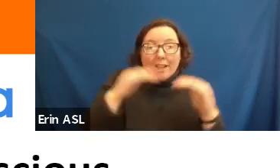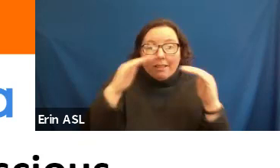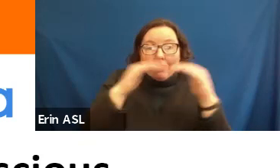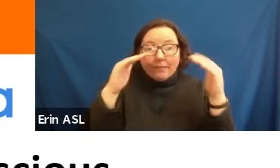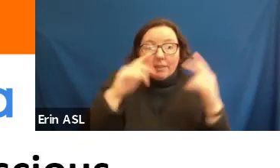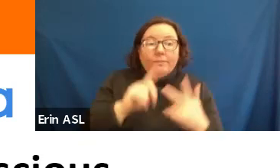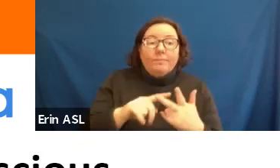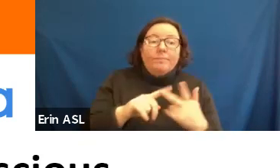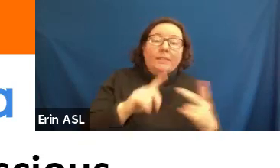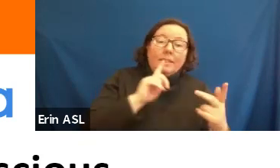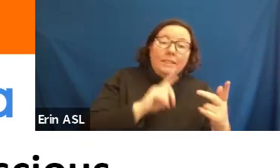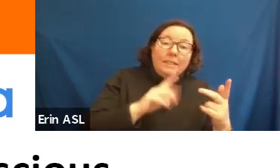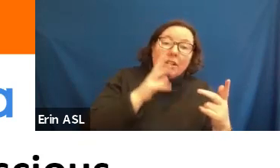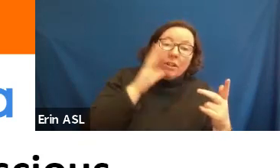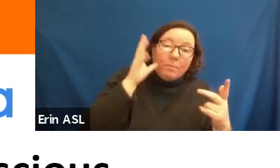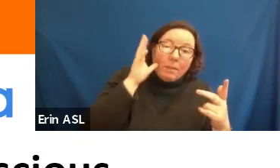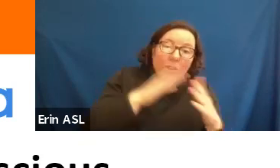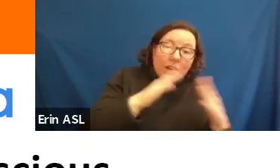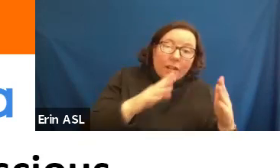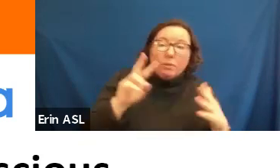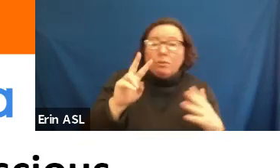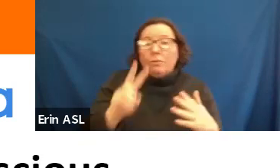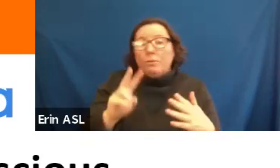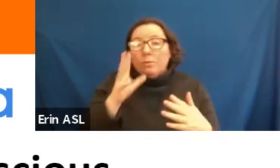single or dual parent households,